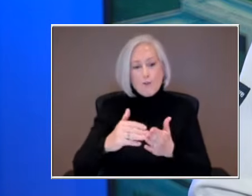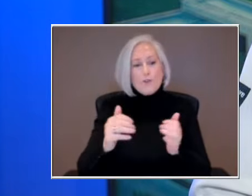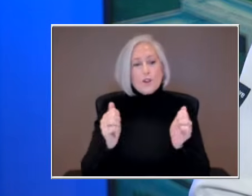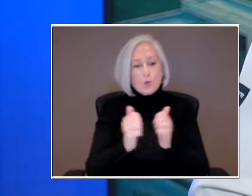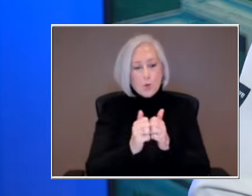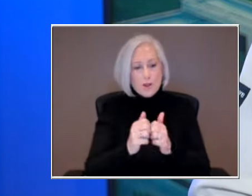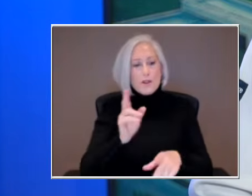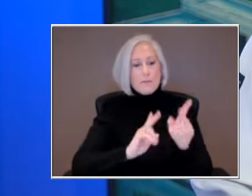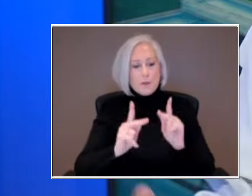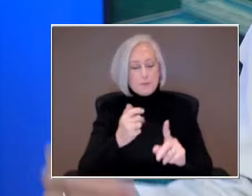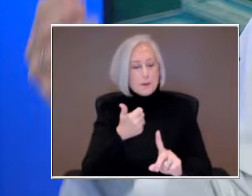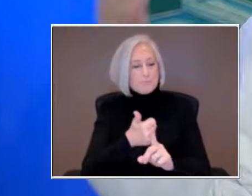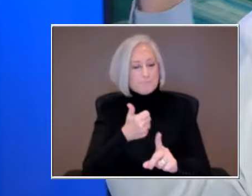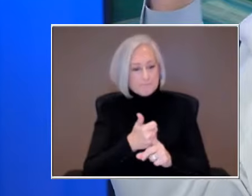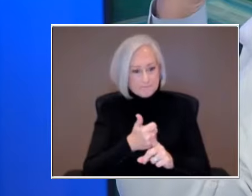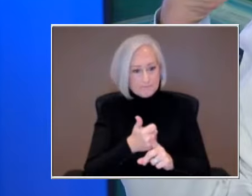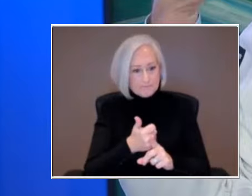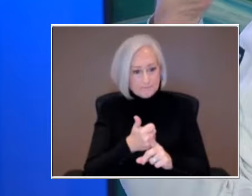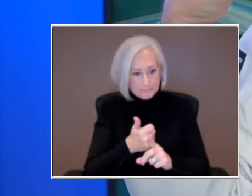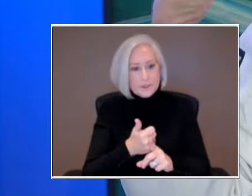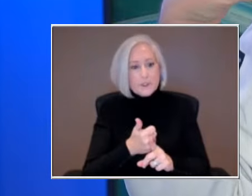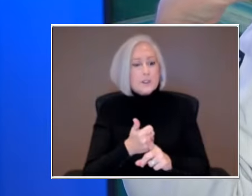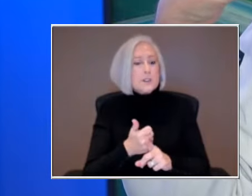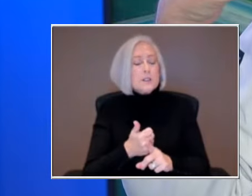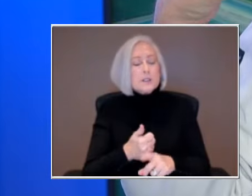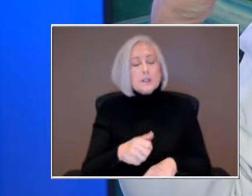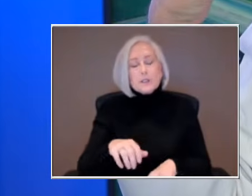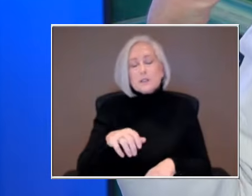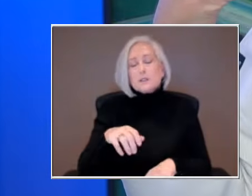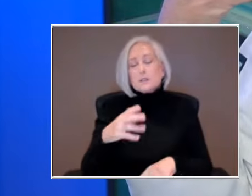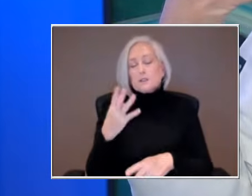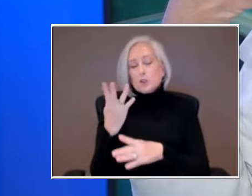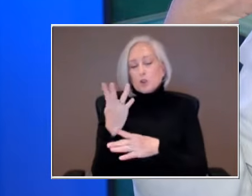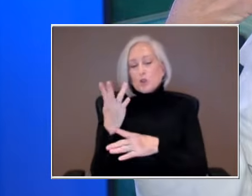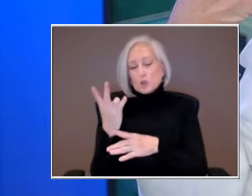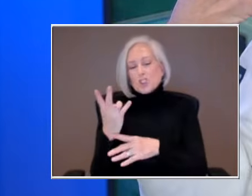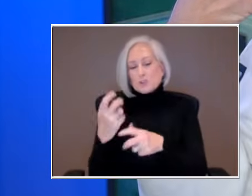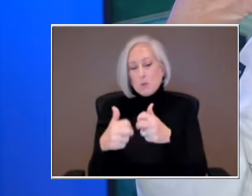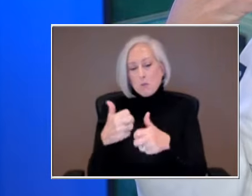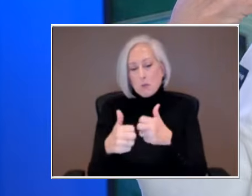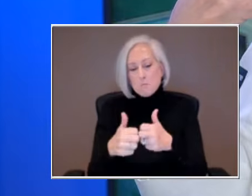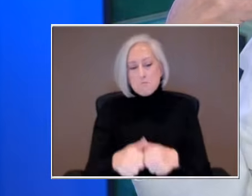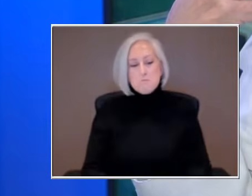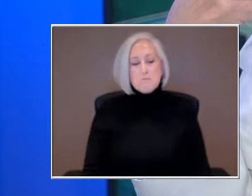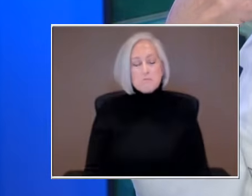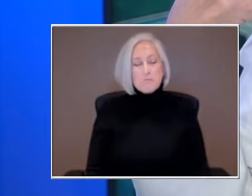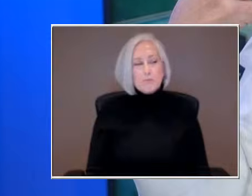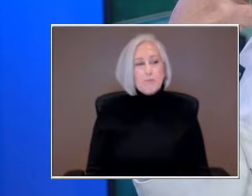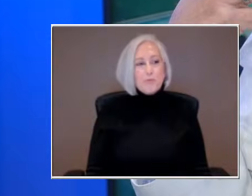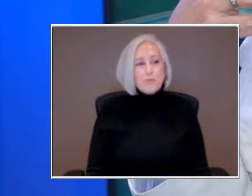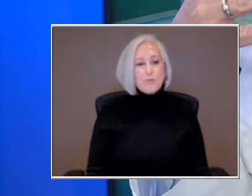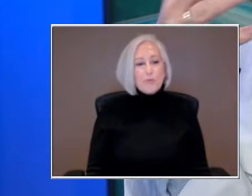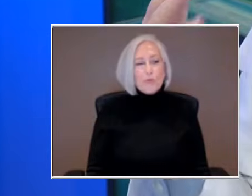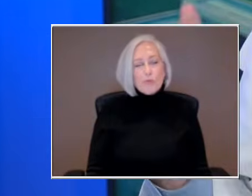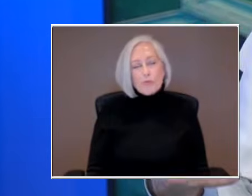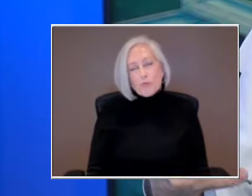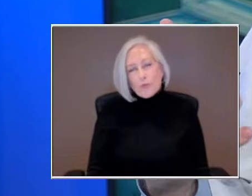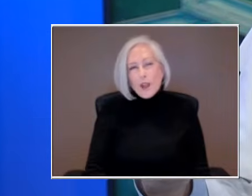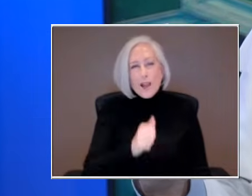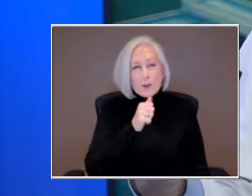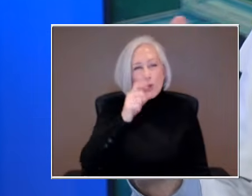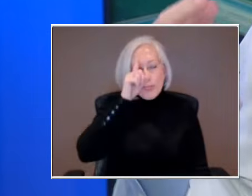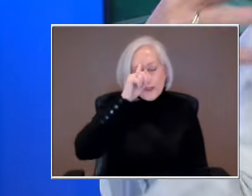gene problem. So he'd had the melanoma, and it really wasn't the treatment, I don't believe, or